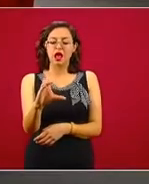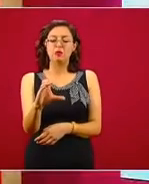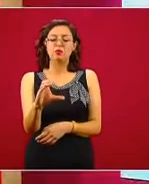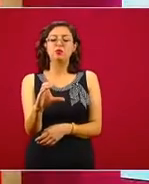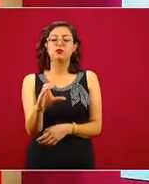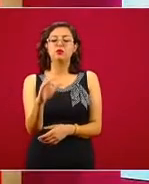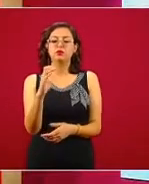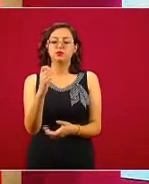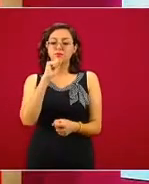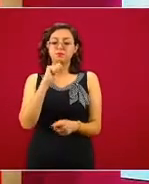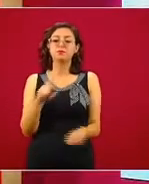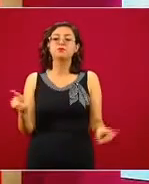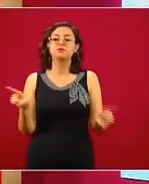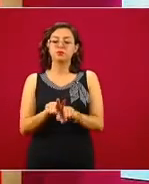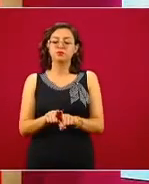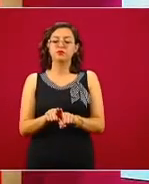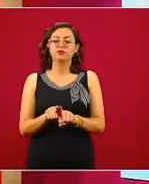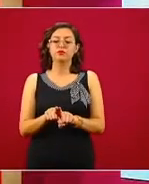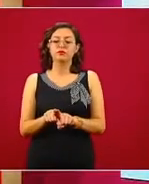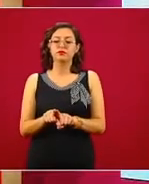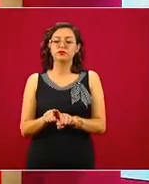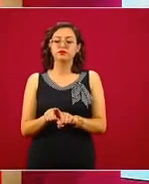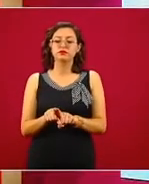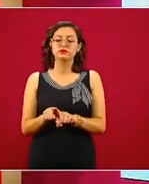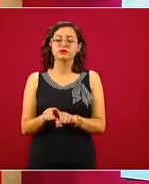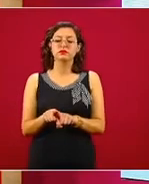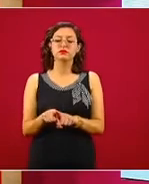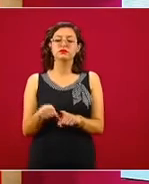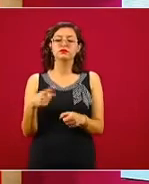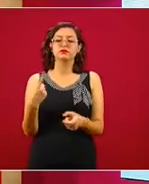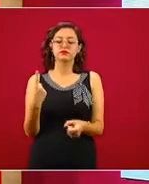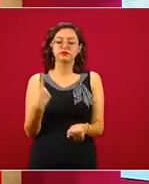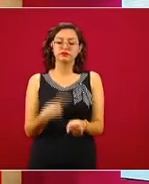smokers. We also have kidney failure,